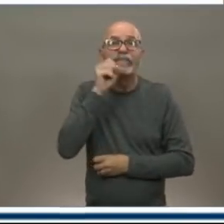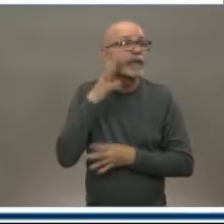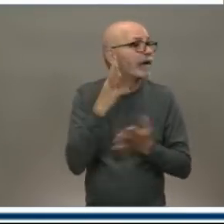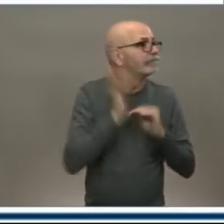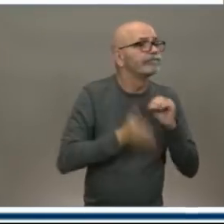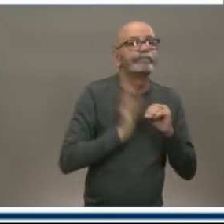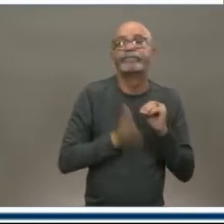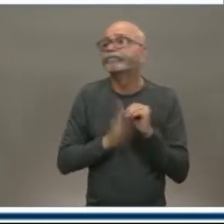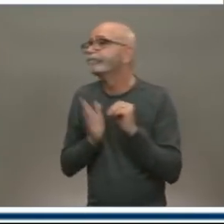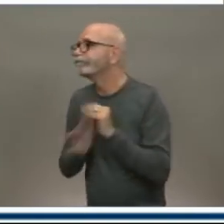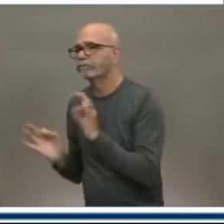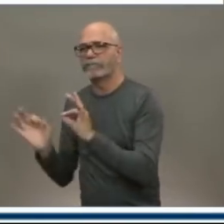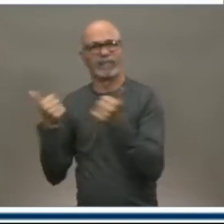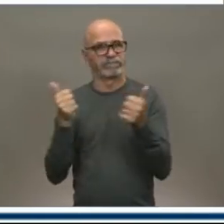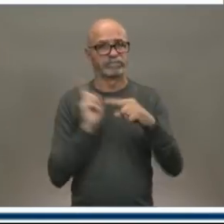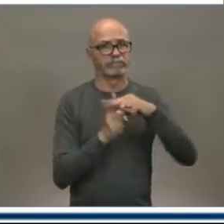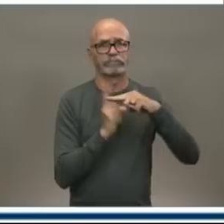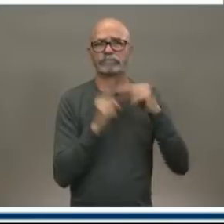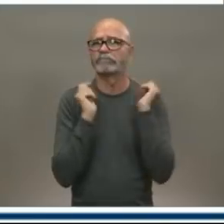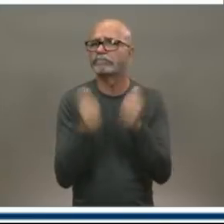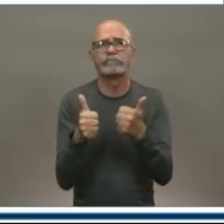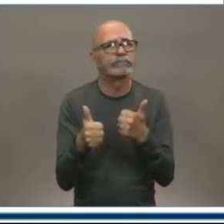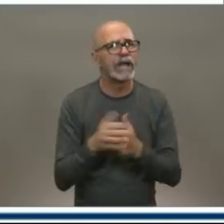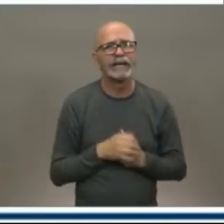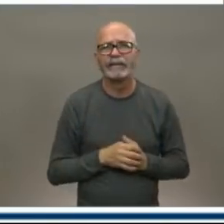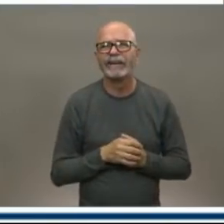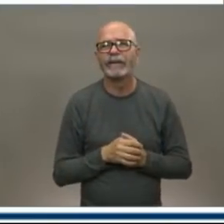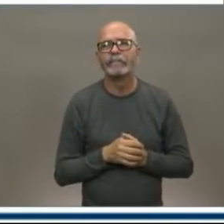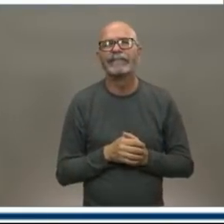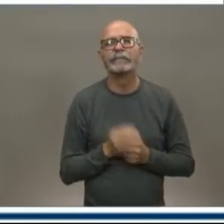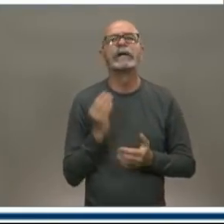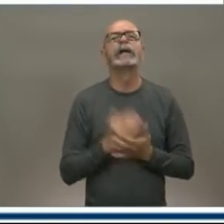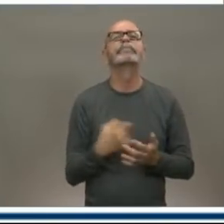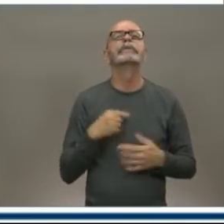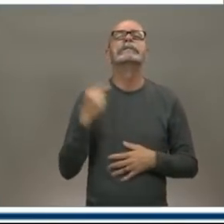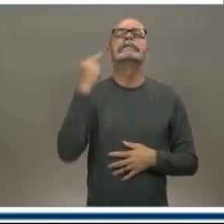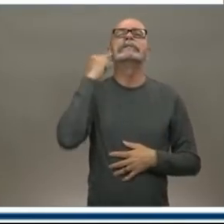there were still some large private gatherings on the weekend that